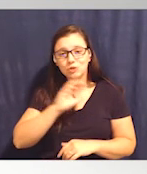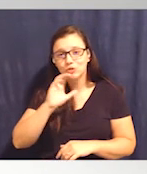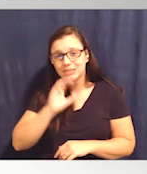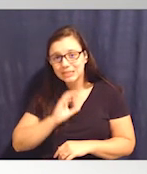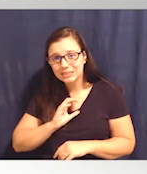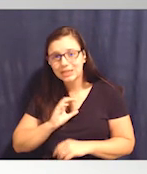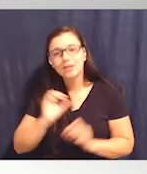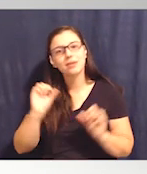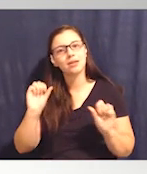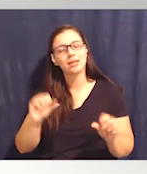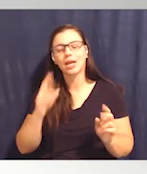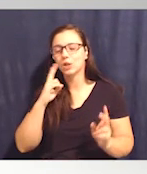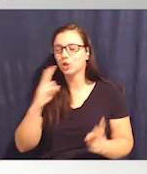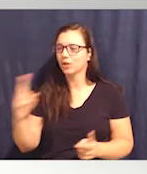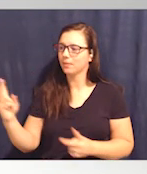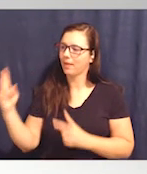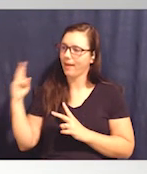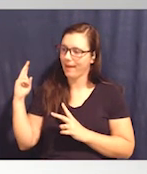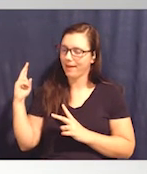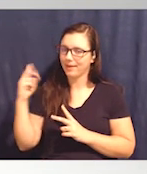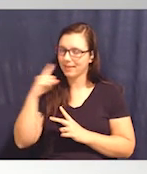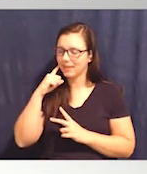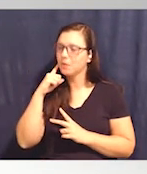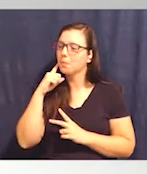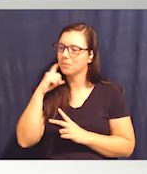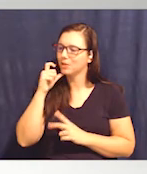go, I don't have to worry about my child.